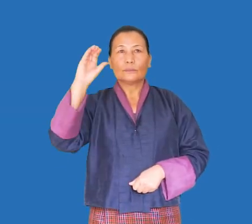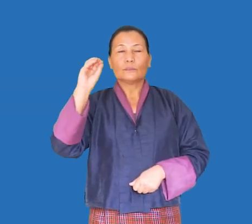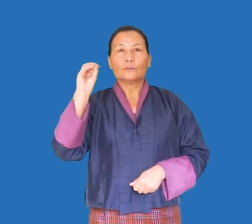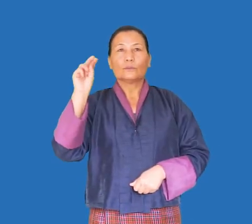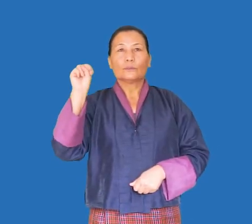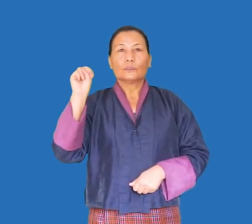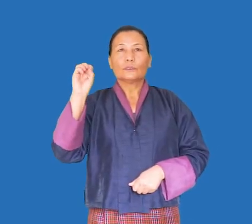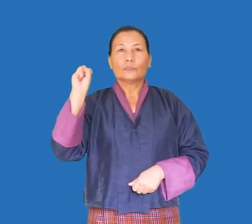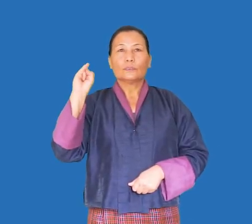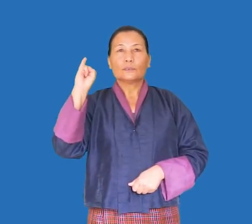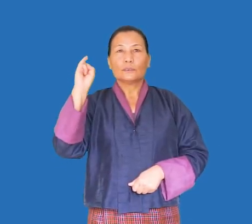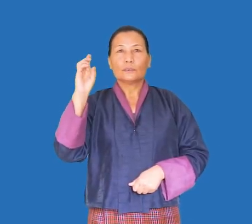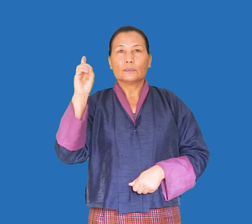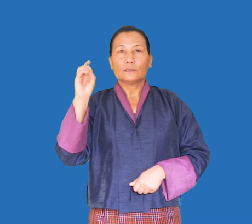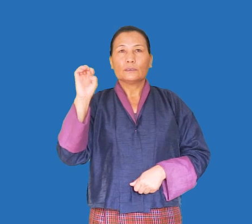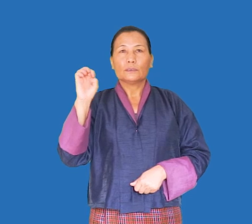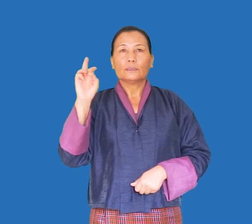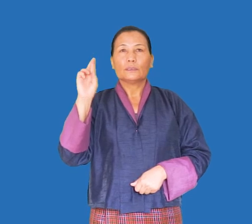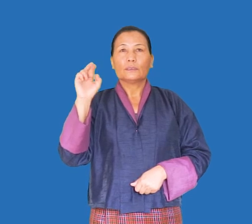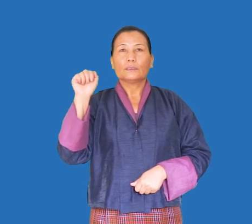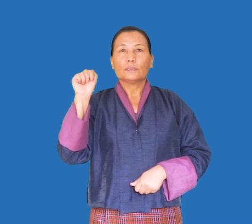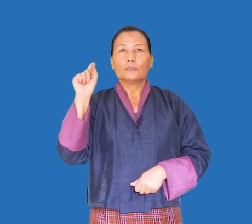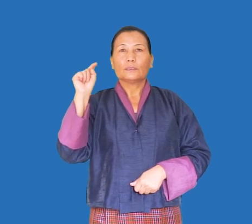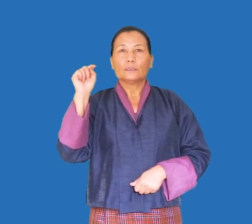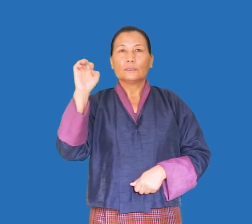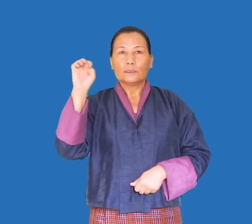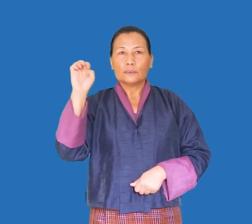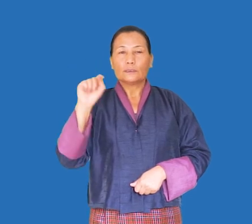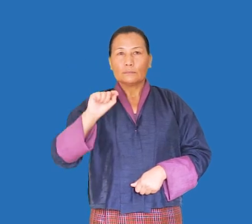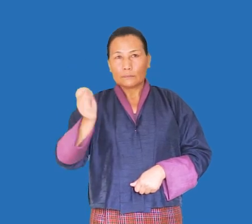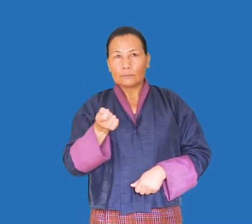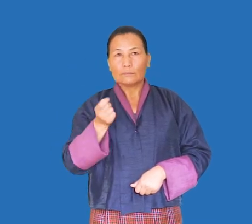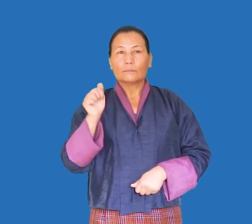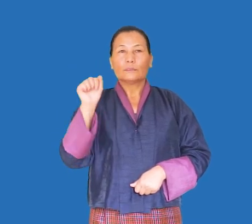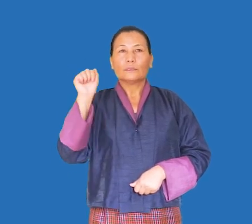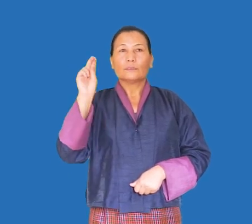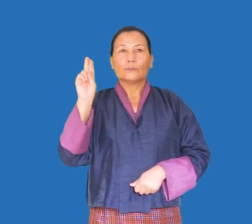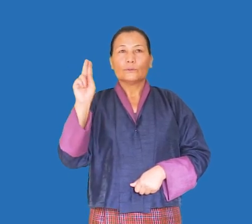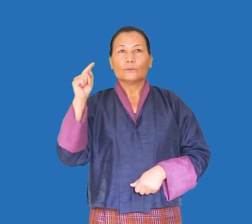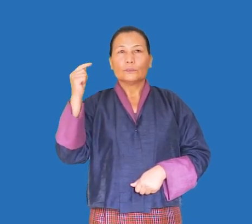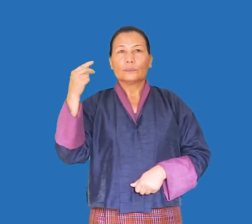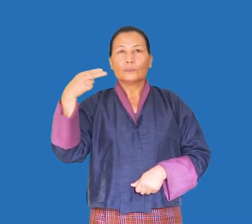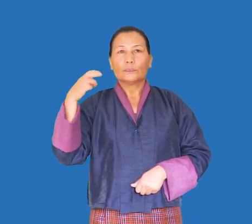Be considerate, authentic, and constructive.